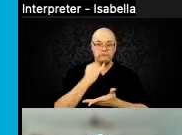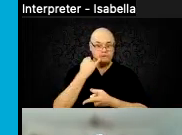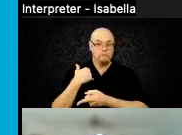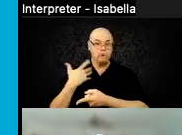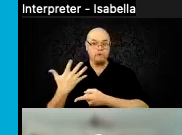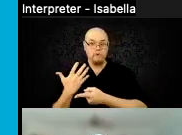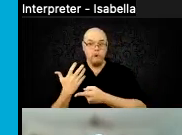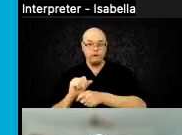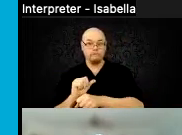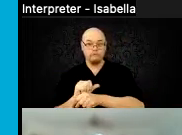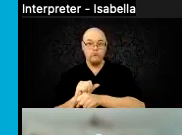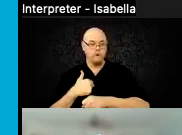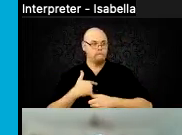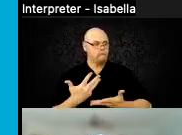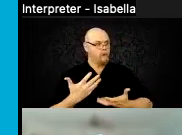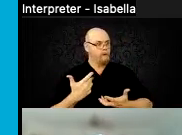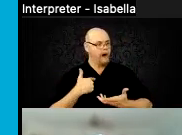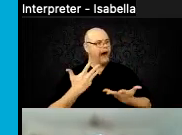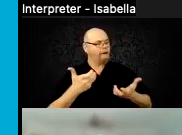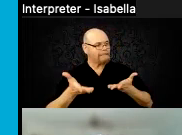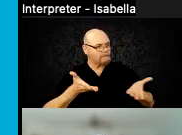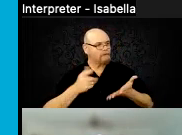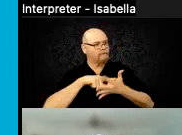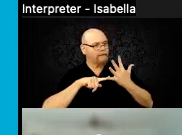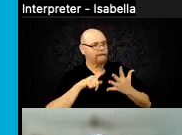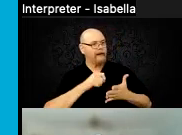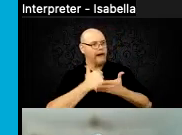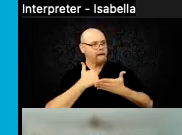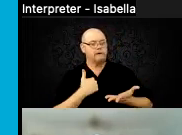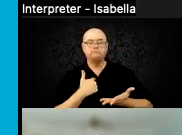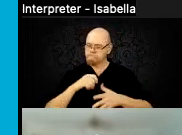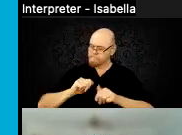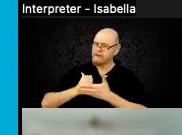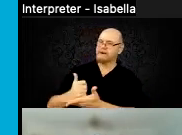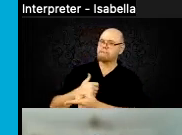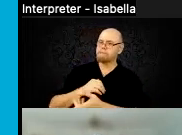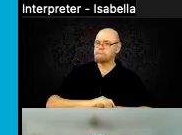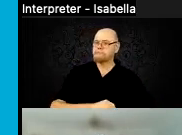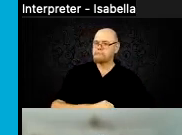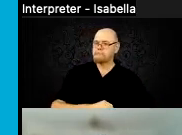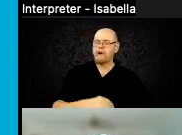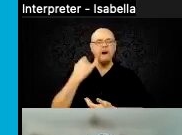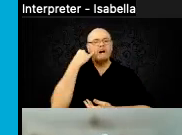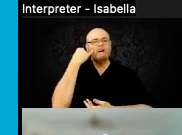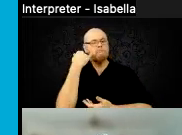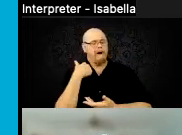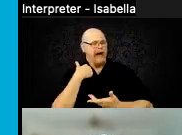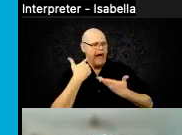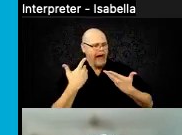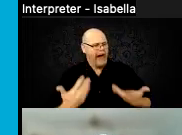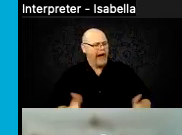looking for services to help, right? We can help with that initial process. If a person doesn't know how to submit a referral